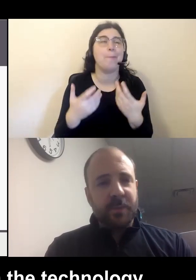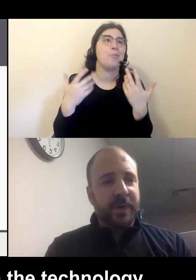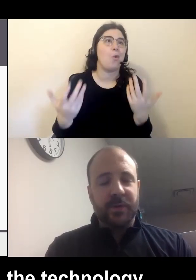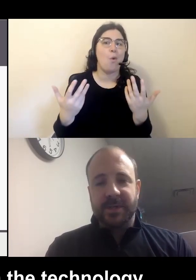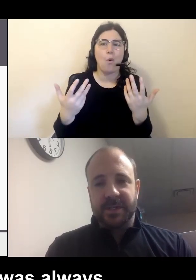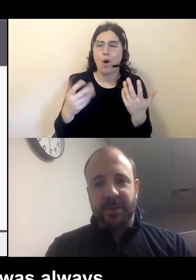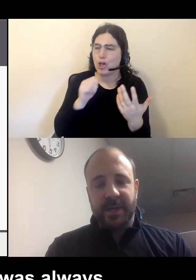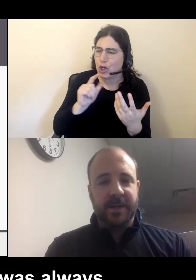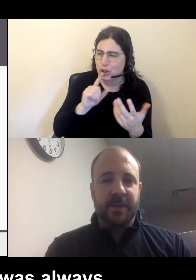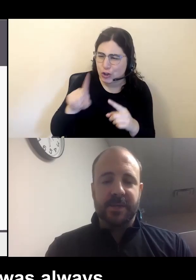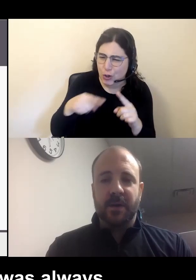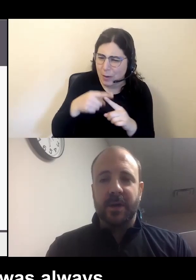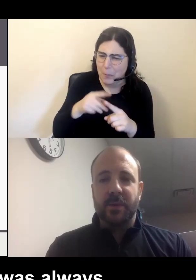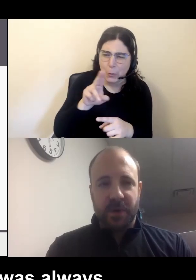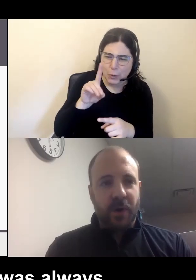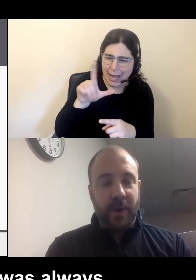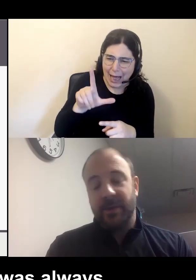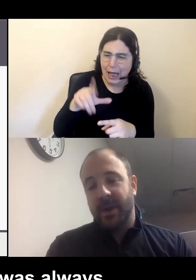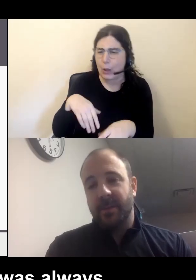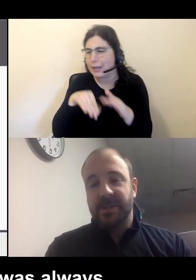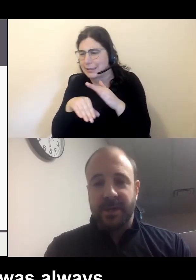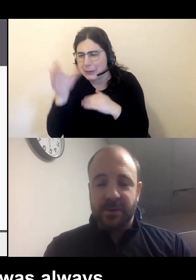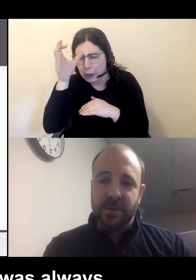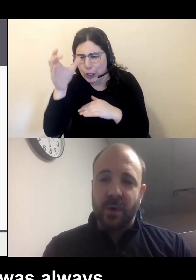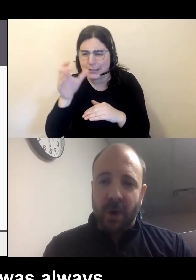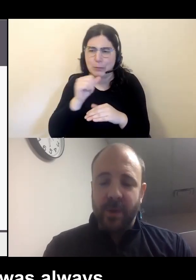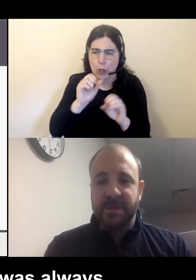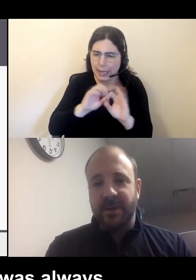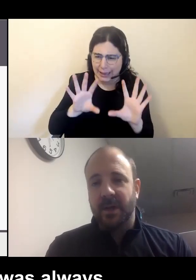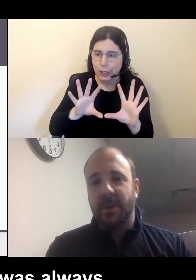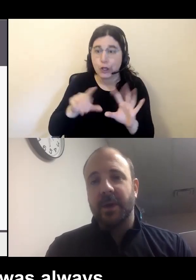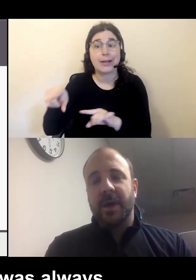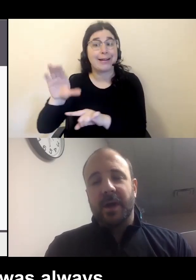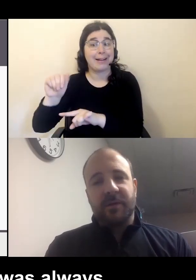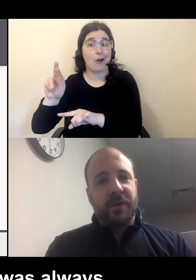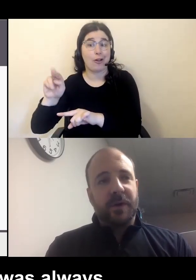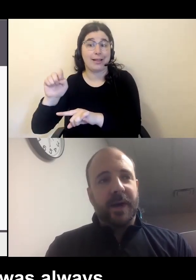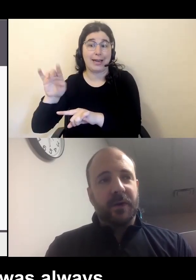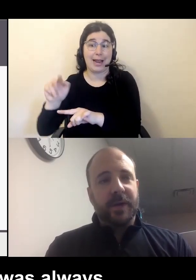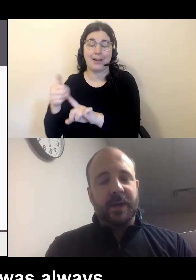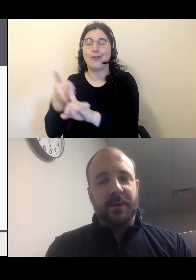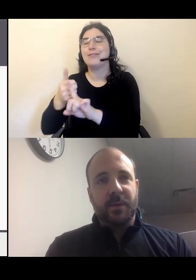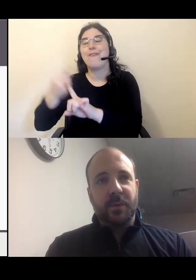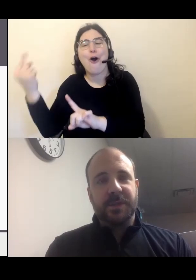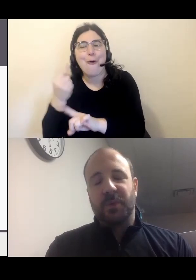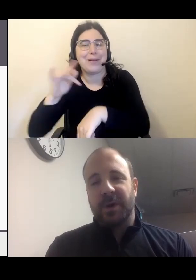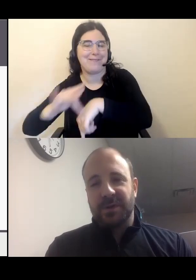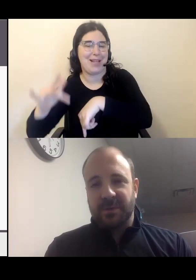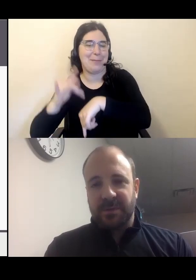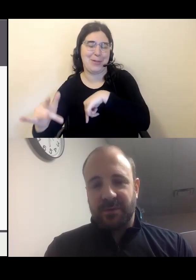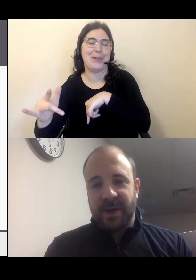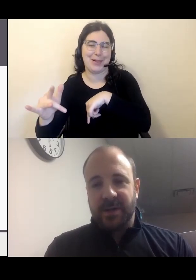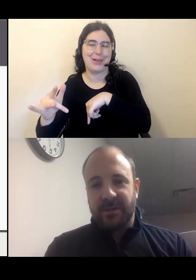UDL checkpoints or accessibility concepts, Carolina was always, and I must underscore, always available for not only